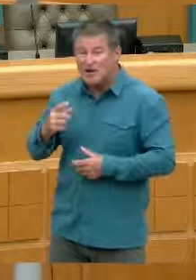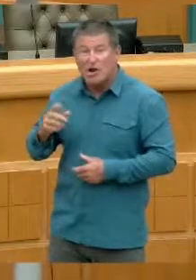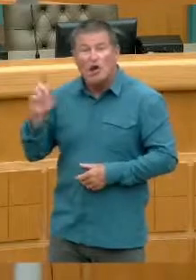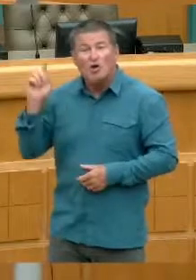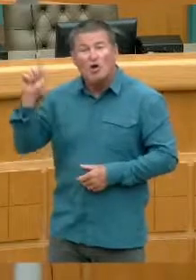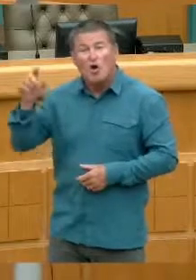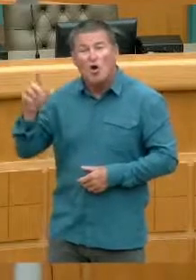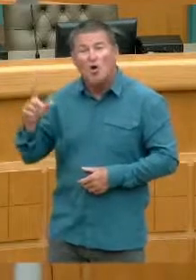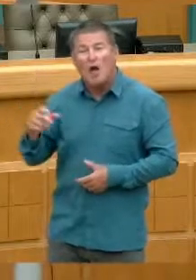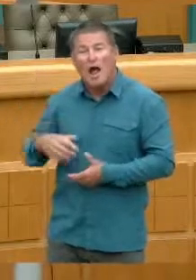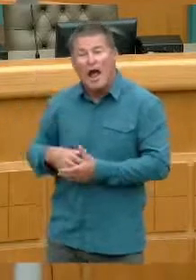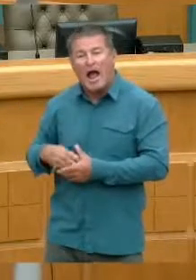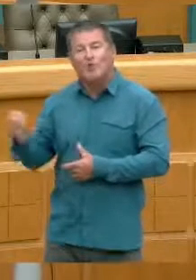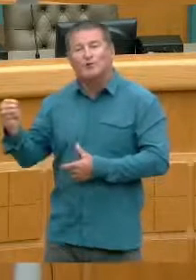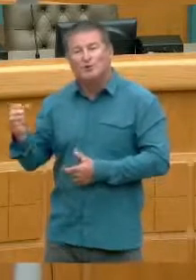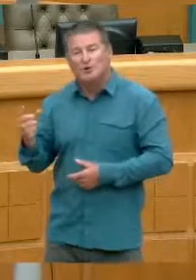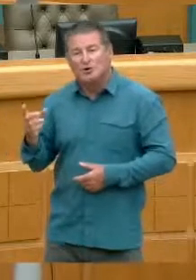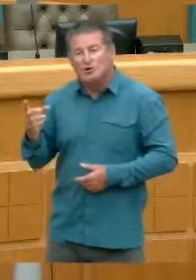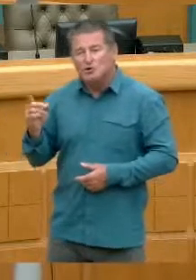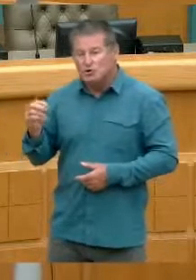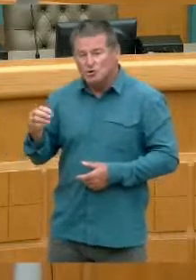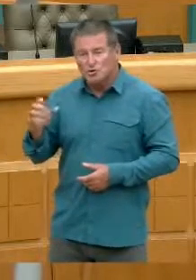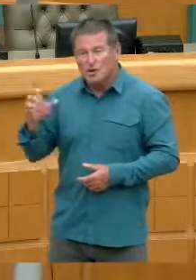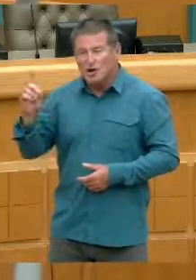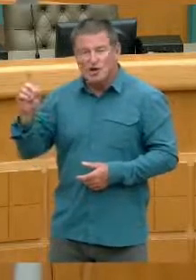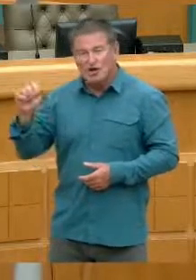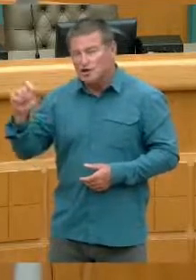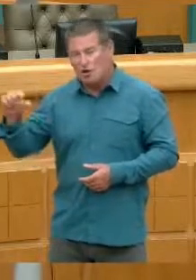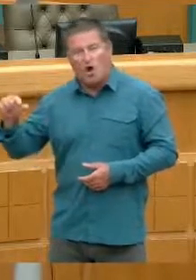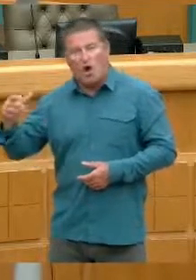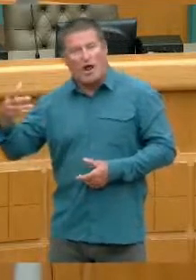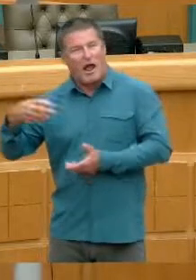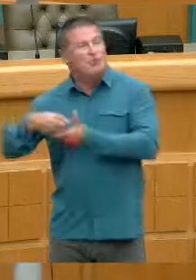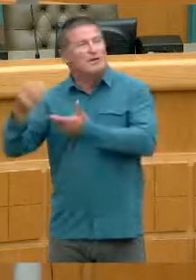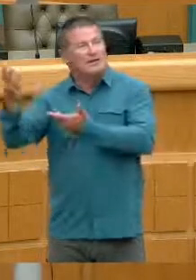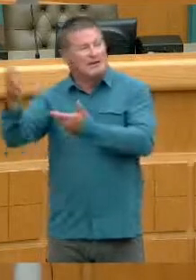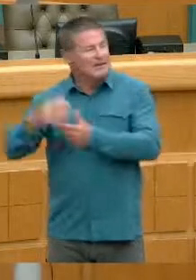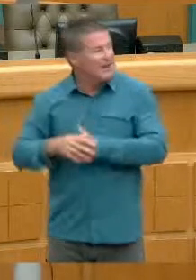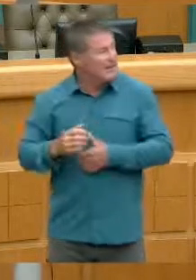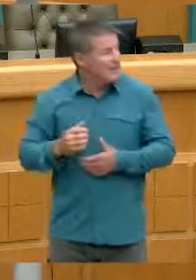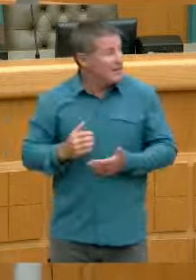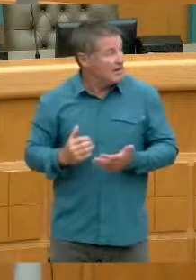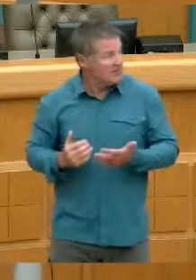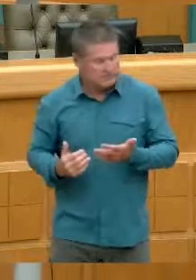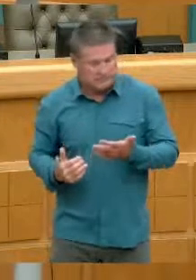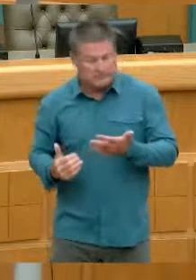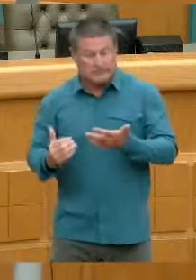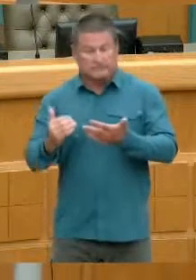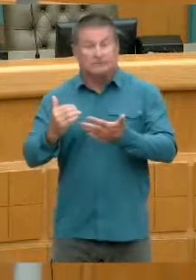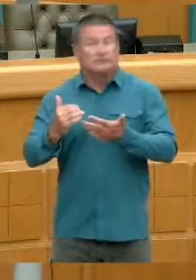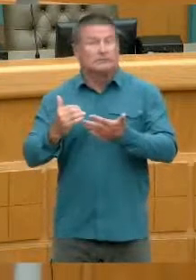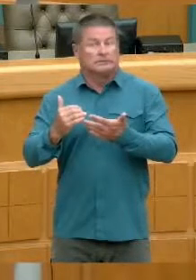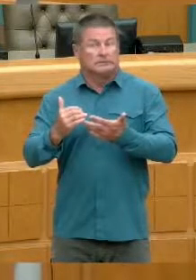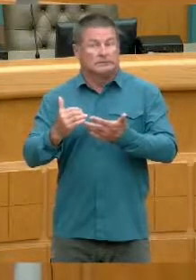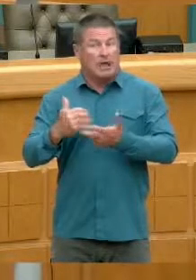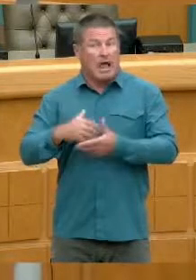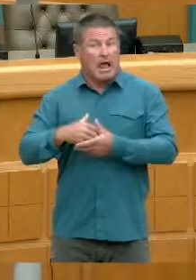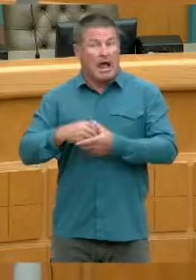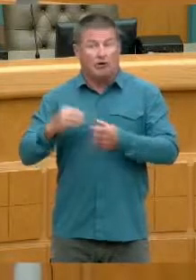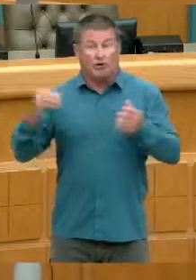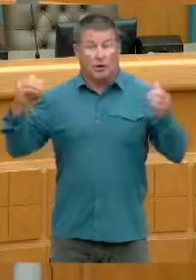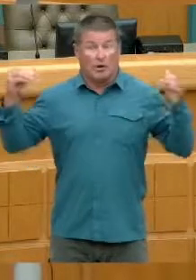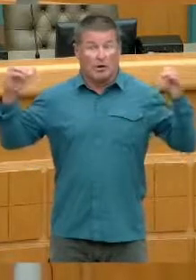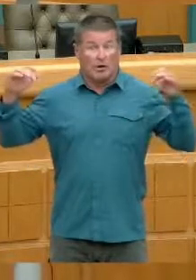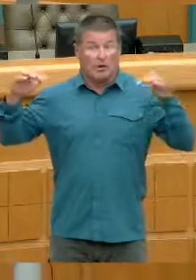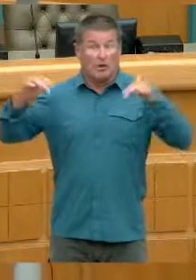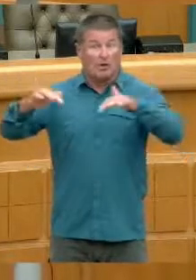of room to social distance there. So. And then you're going into a higher risk when you start doing like outdoor